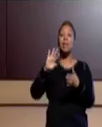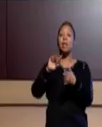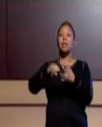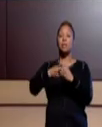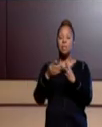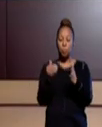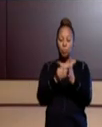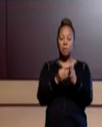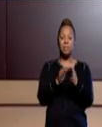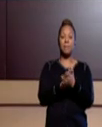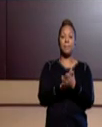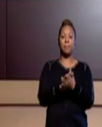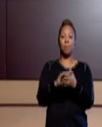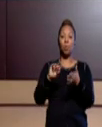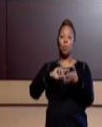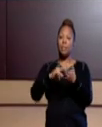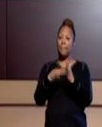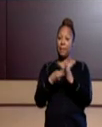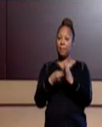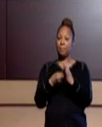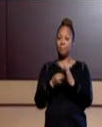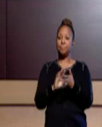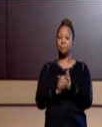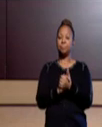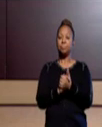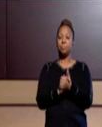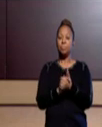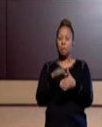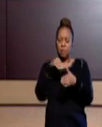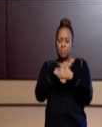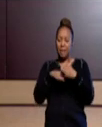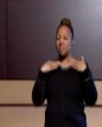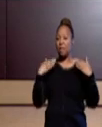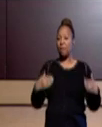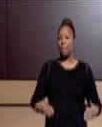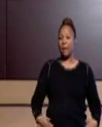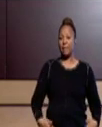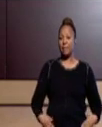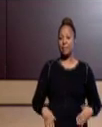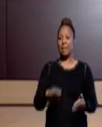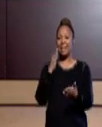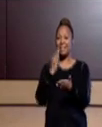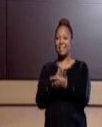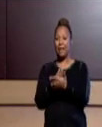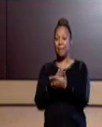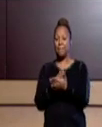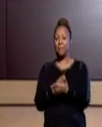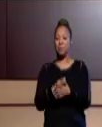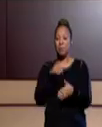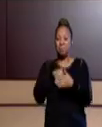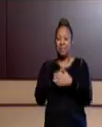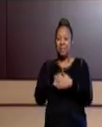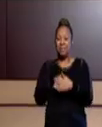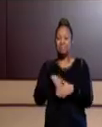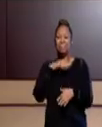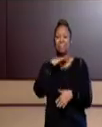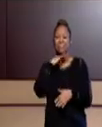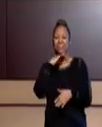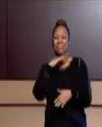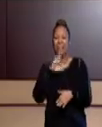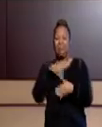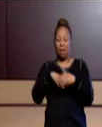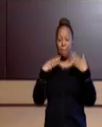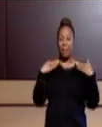Okay, we hit the reset button. What does that mean? Let's talk about what we put inside of our bodies, right? Let's stop putting junk inside